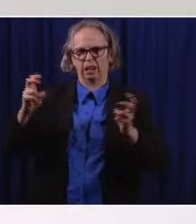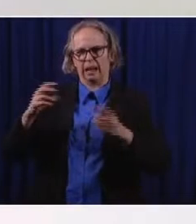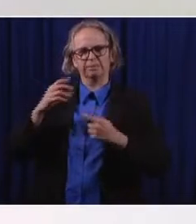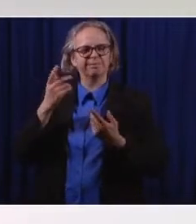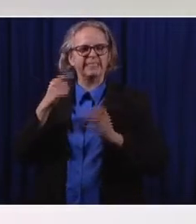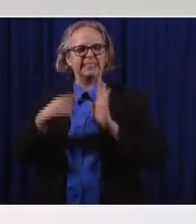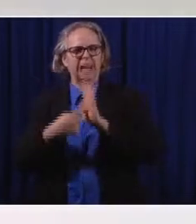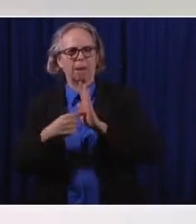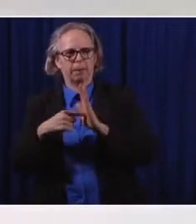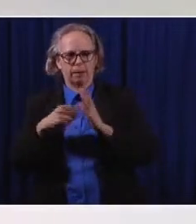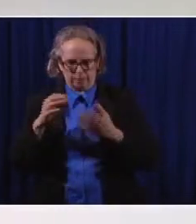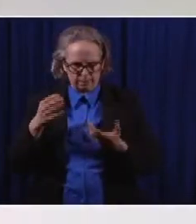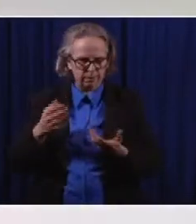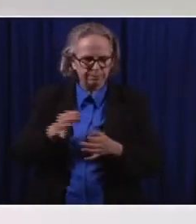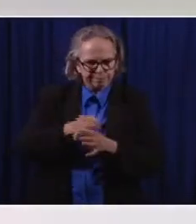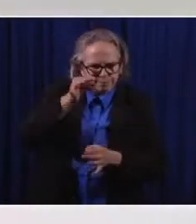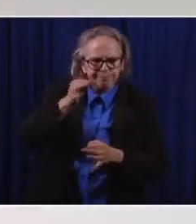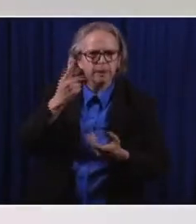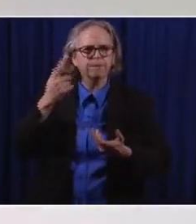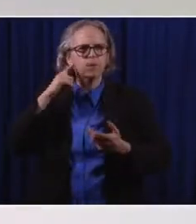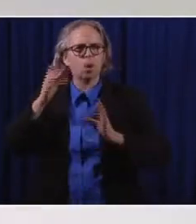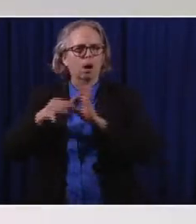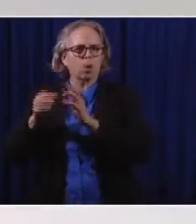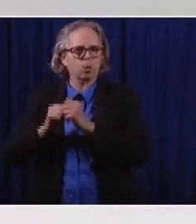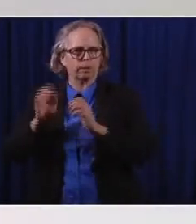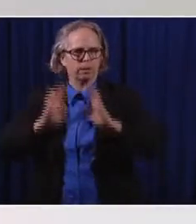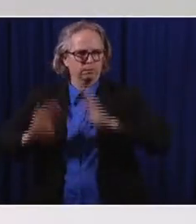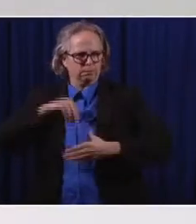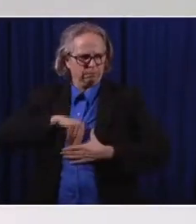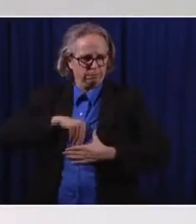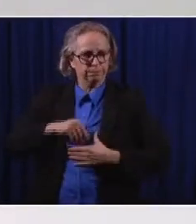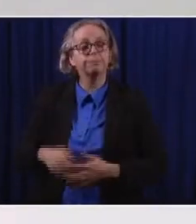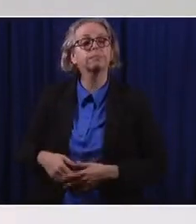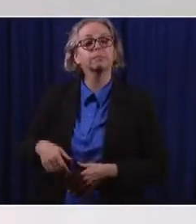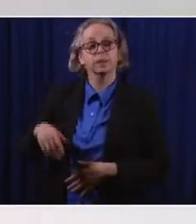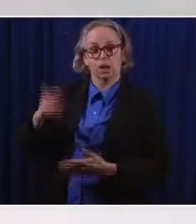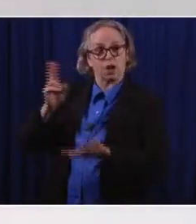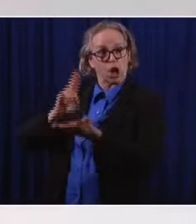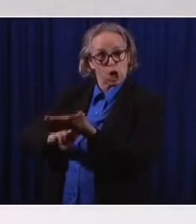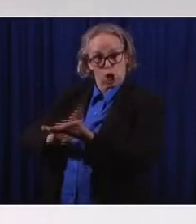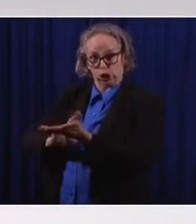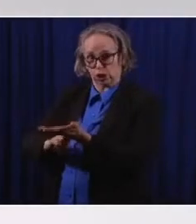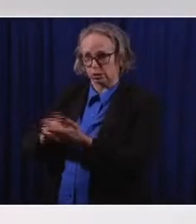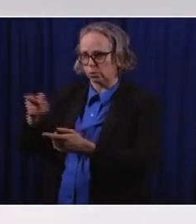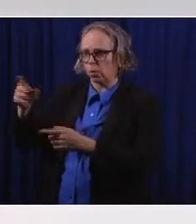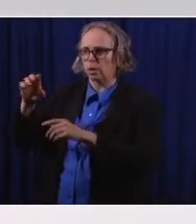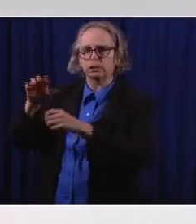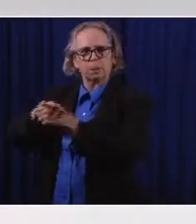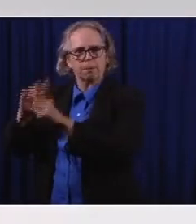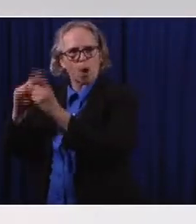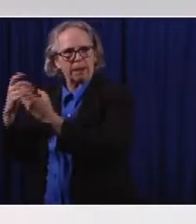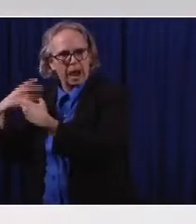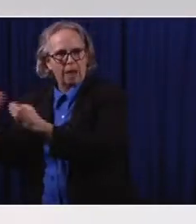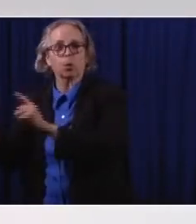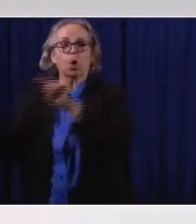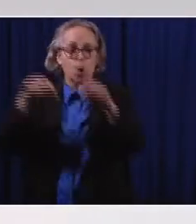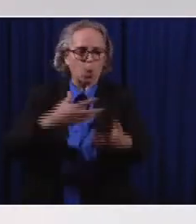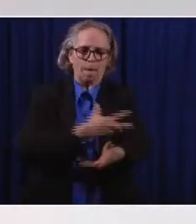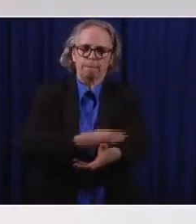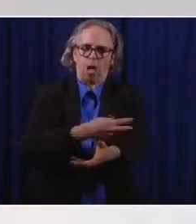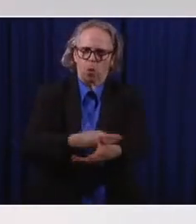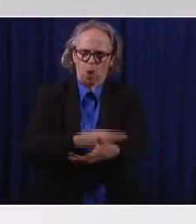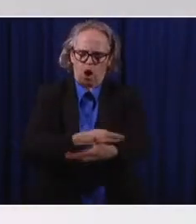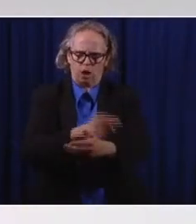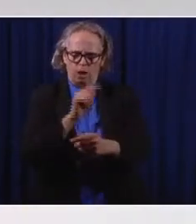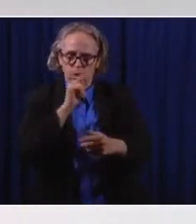infection. So a trained nurse from the Ohio Department of Health first collected a blood sample, which we tested for antibodies